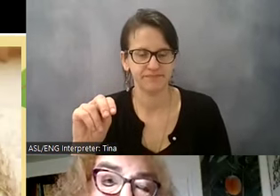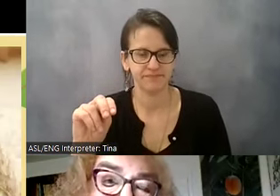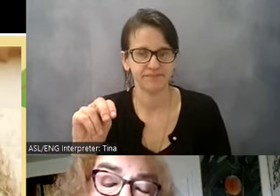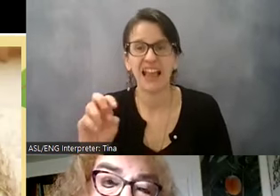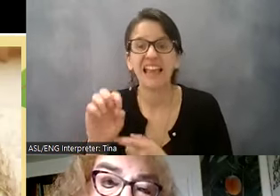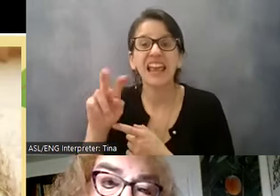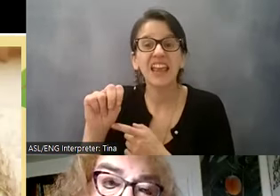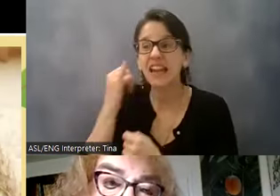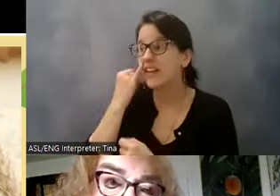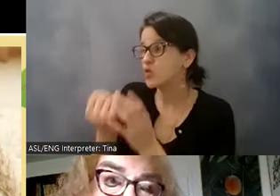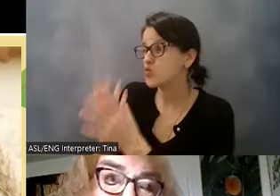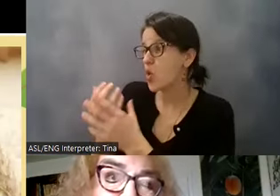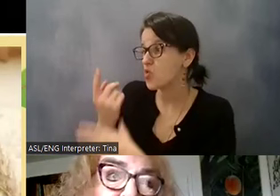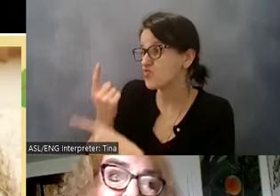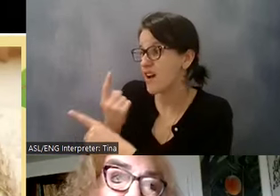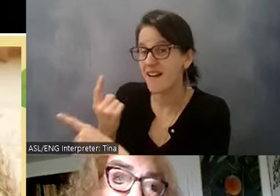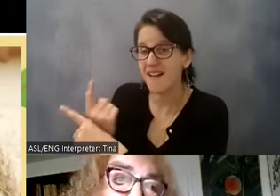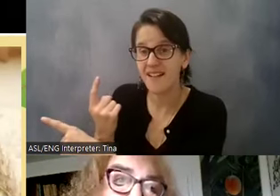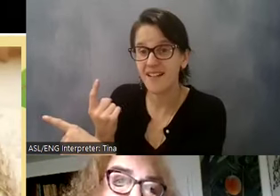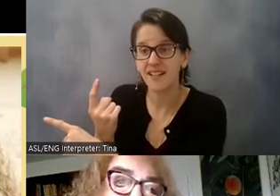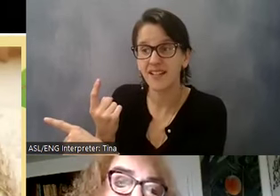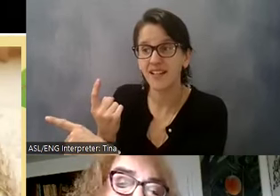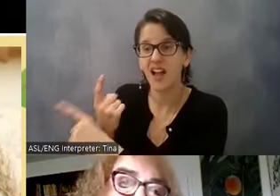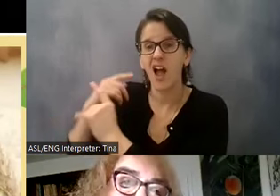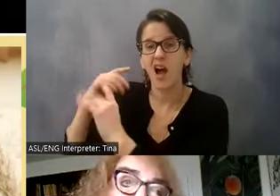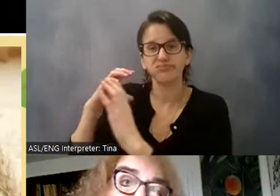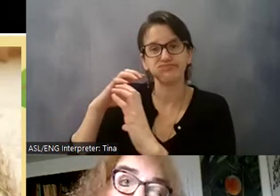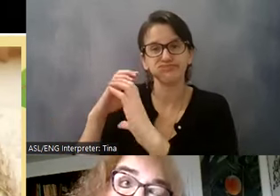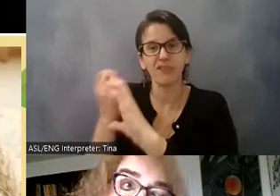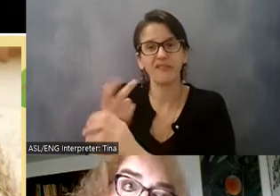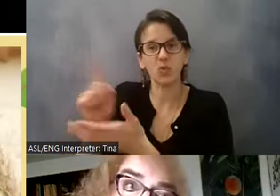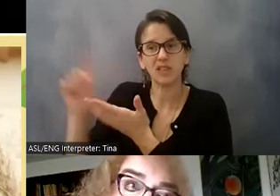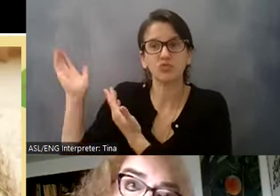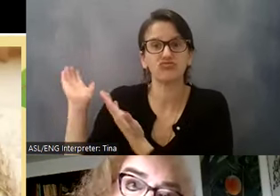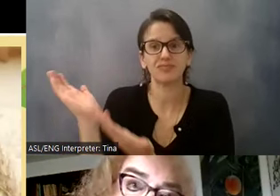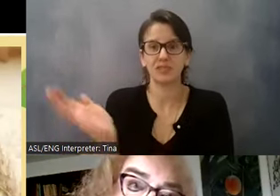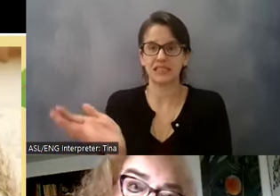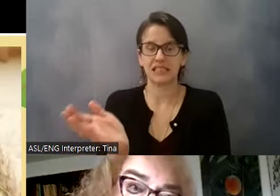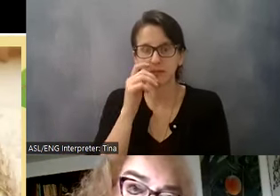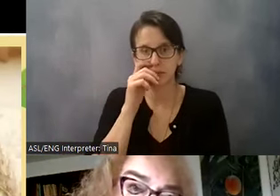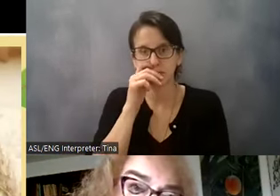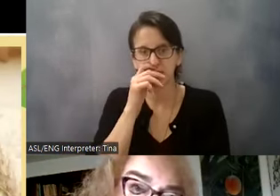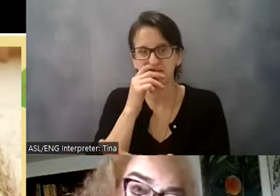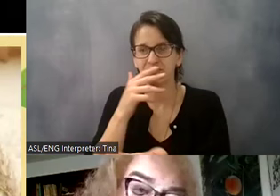don't know whether it was grown properly. If it was grown in soils that are comparable to these